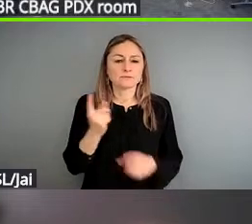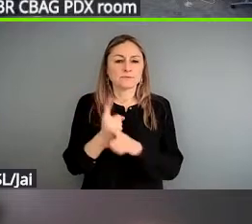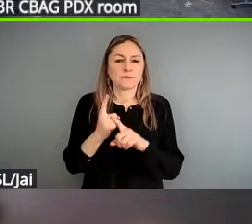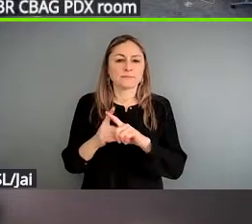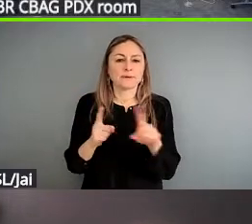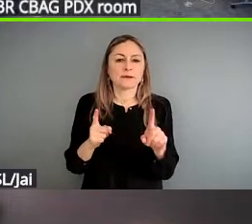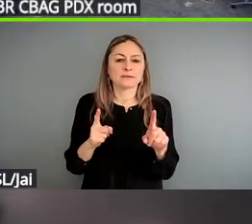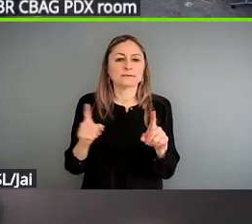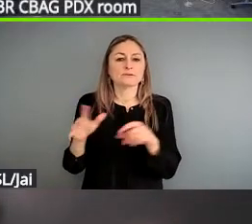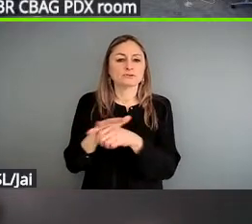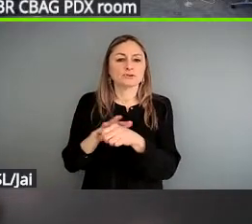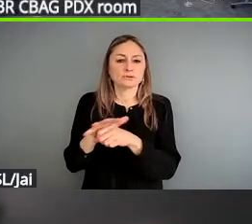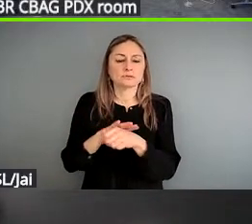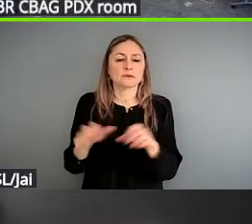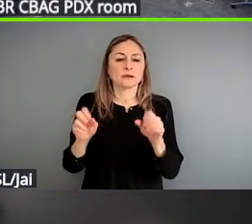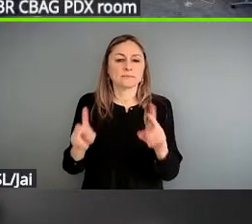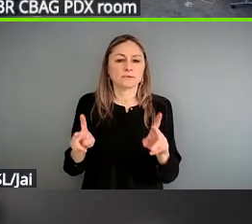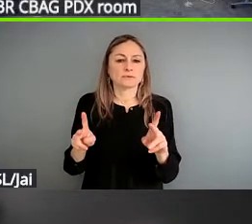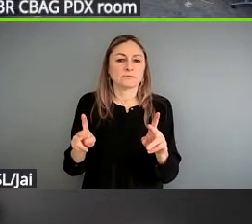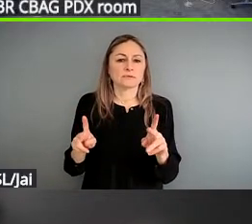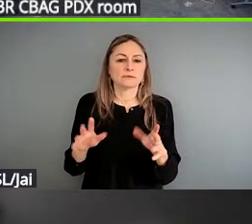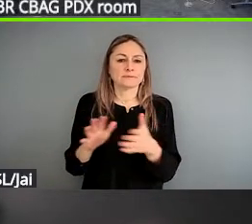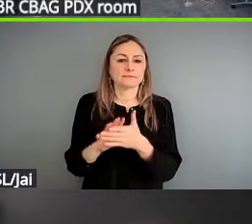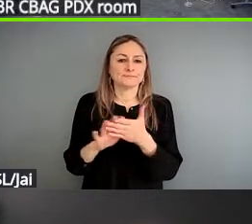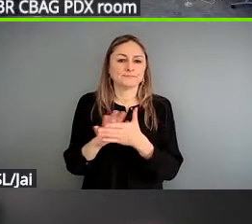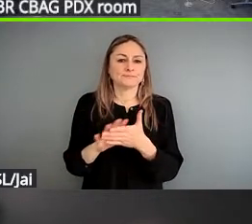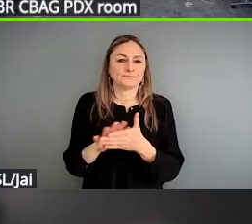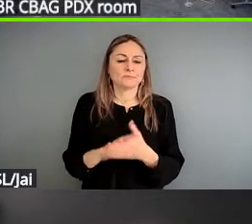jurisdictional opportunity in advance of general population.